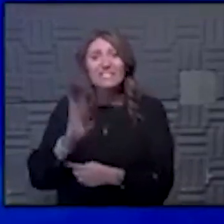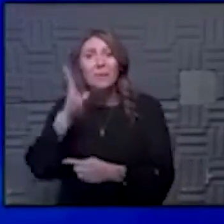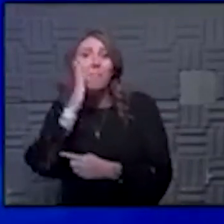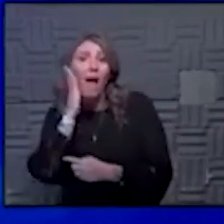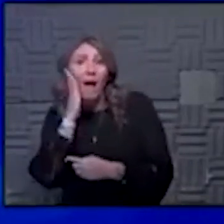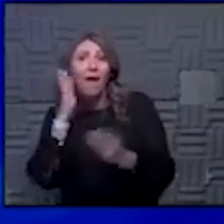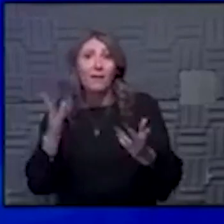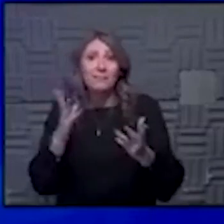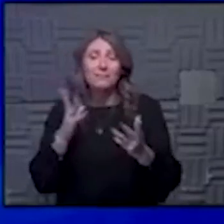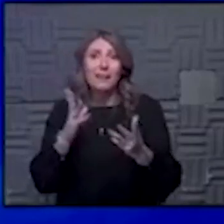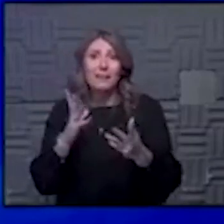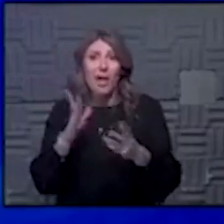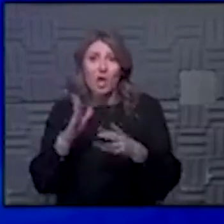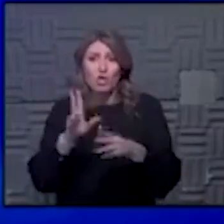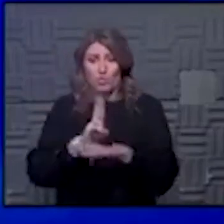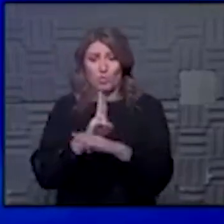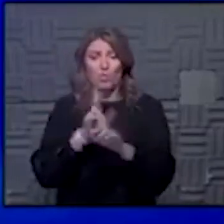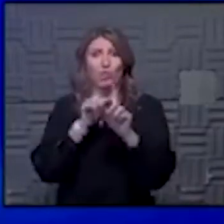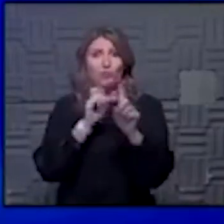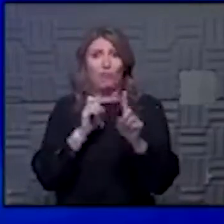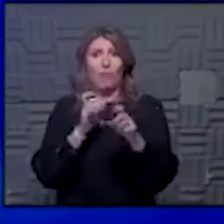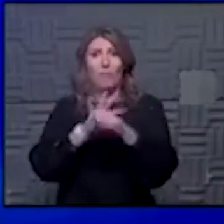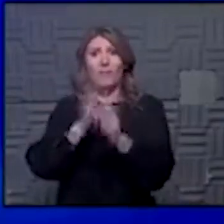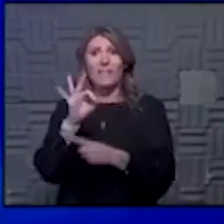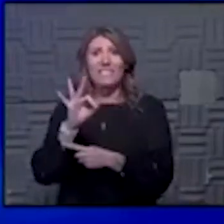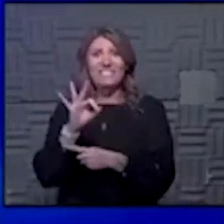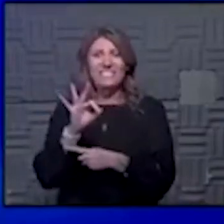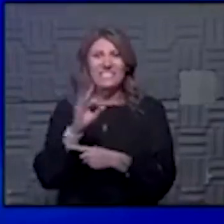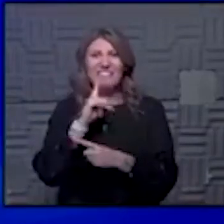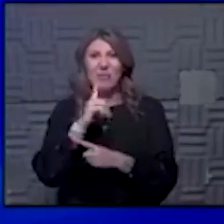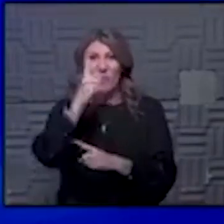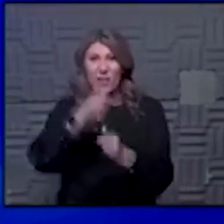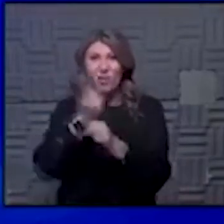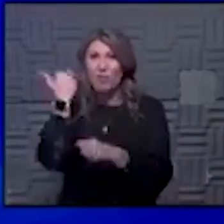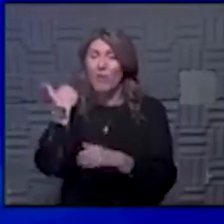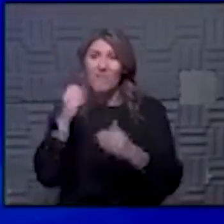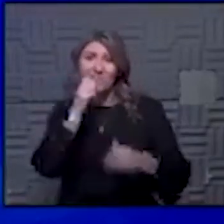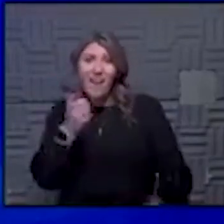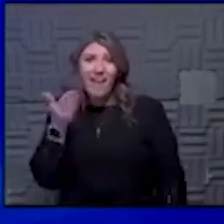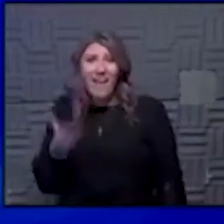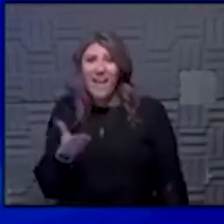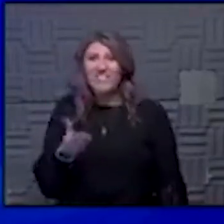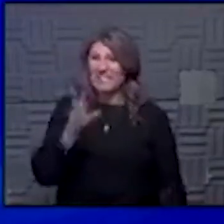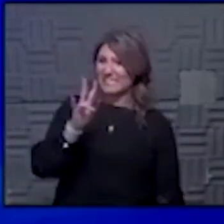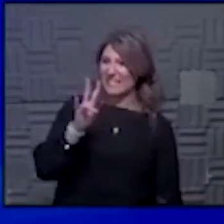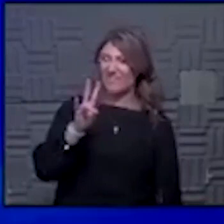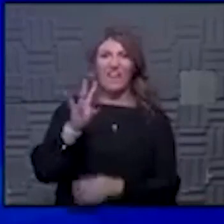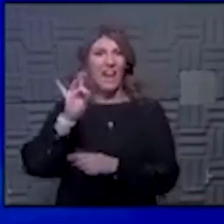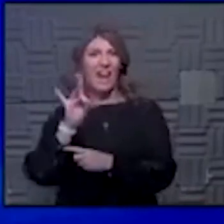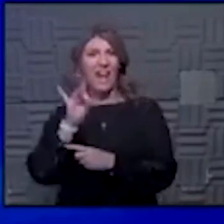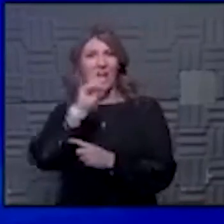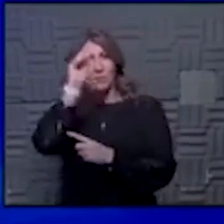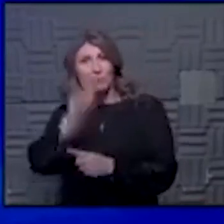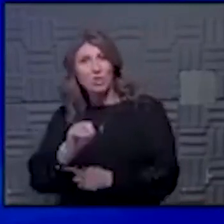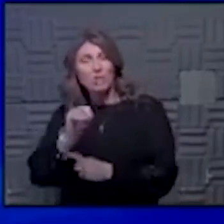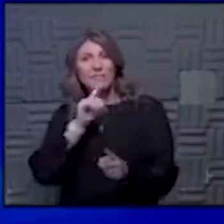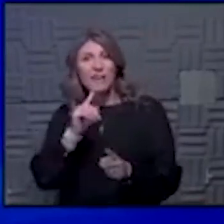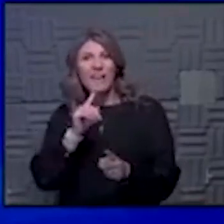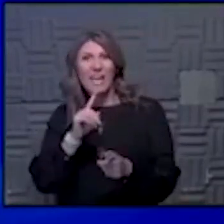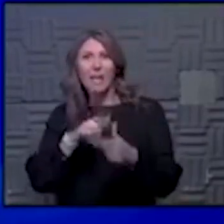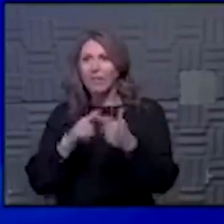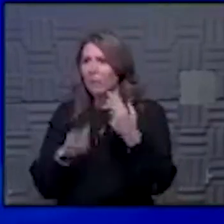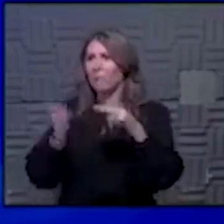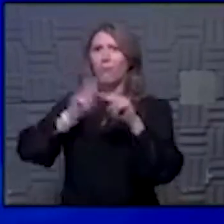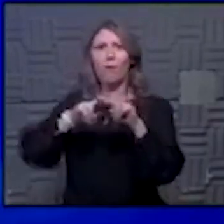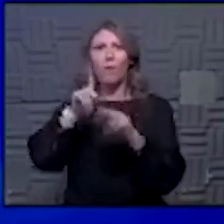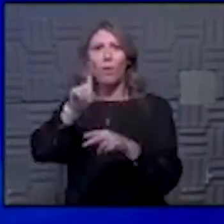that weren't taken a year ago. Yeah. That's like 7 or 8% of our entire bed capacity. Let's say that number gets up to 100, and at the